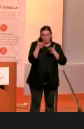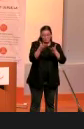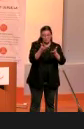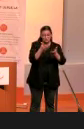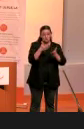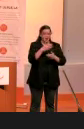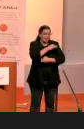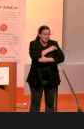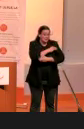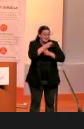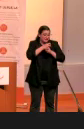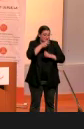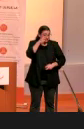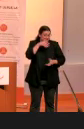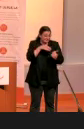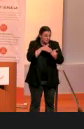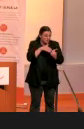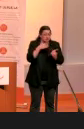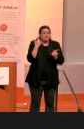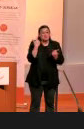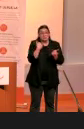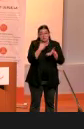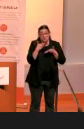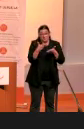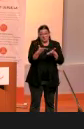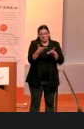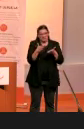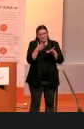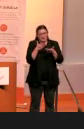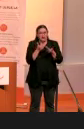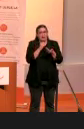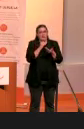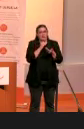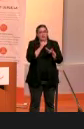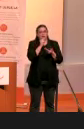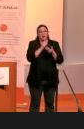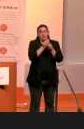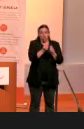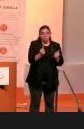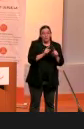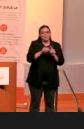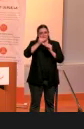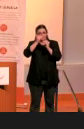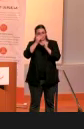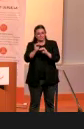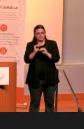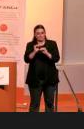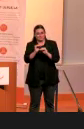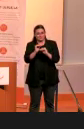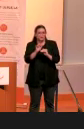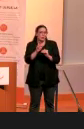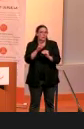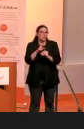rheumatology guidelines is to do what we can to minimize some of those traditional risk factors. So